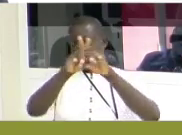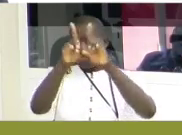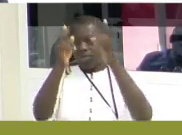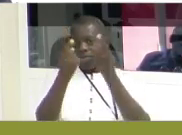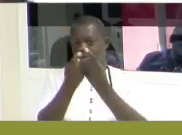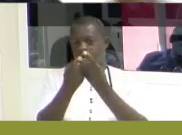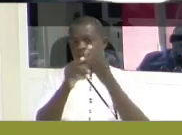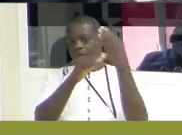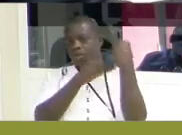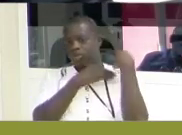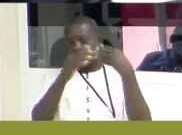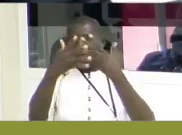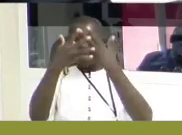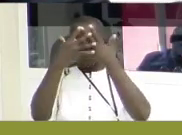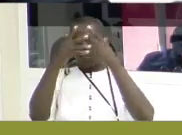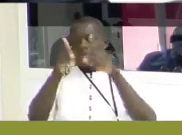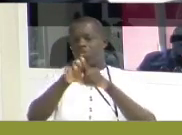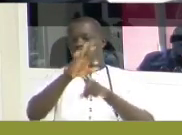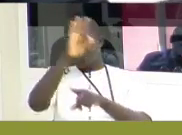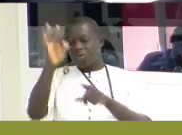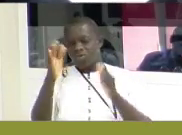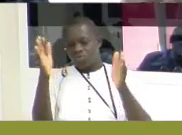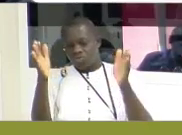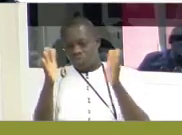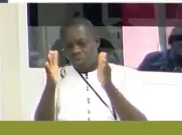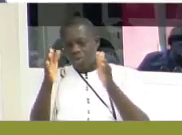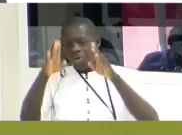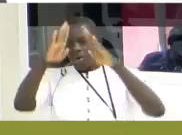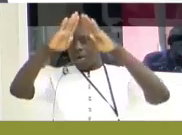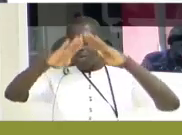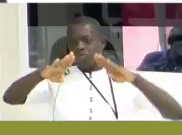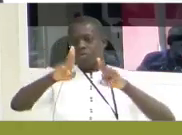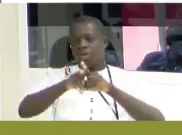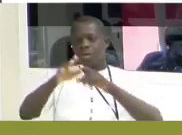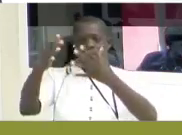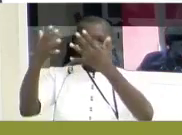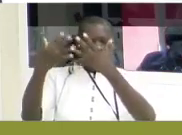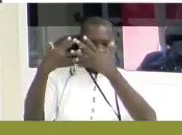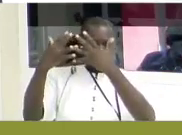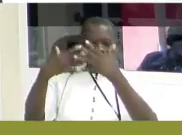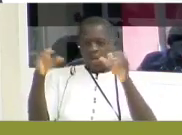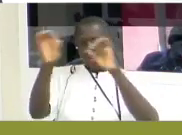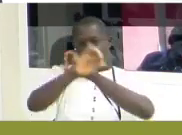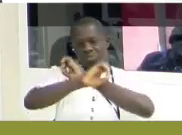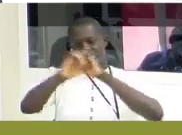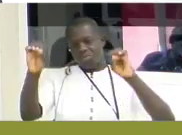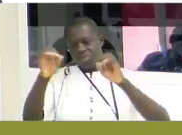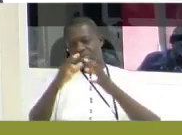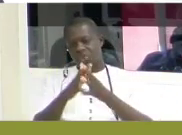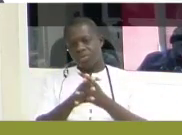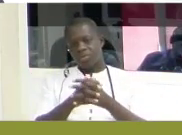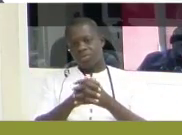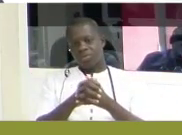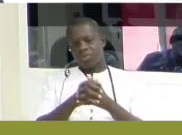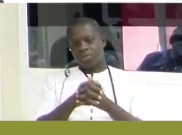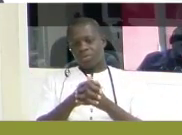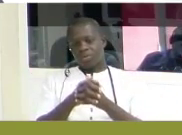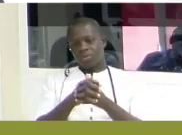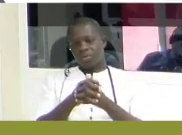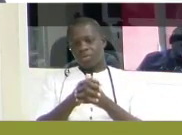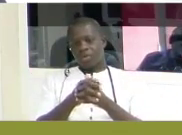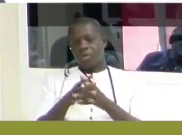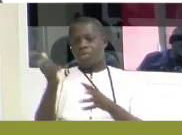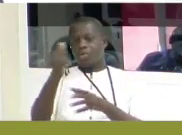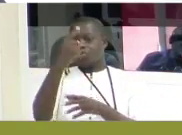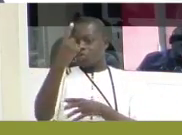in question is a tiny room with no ventilation, because the only ventilation